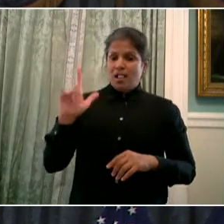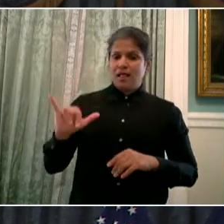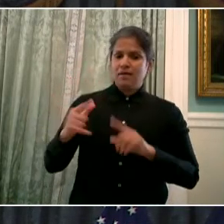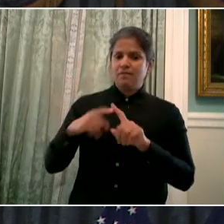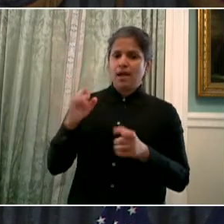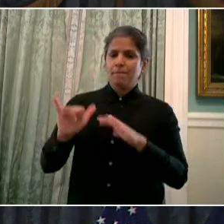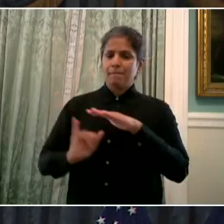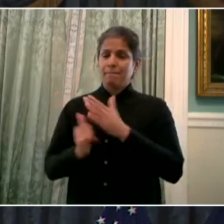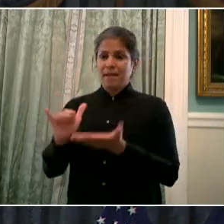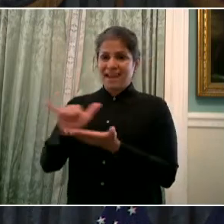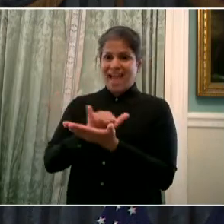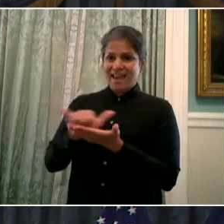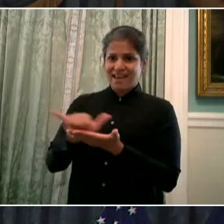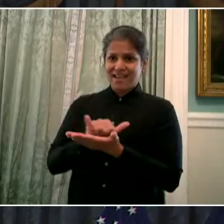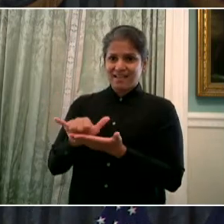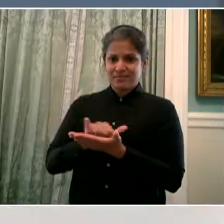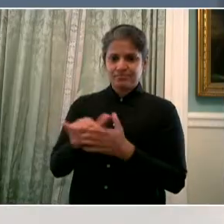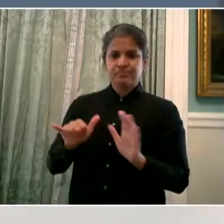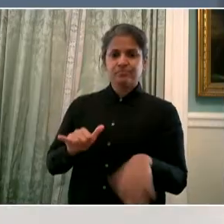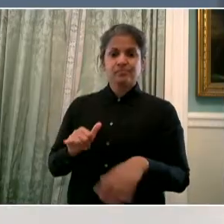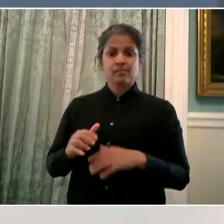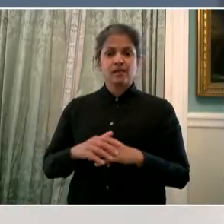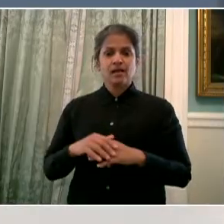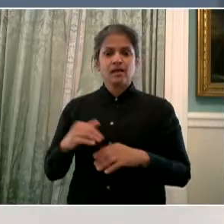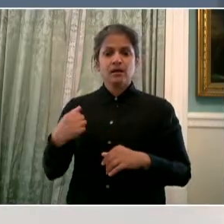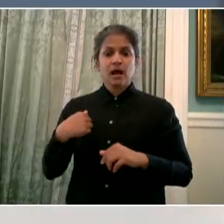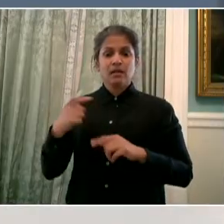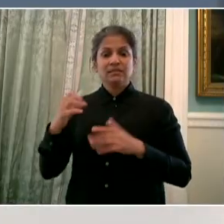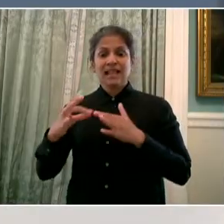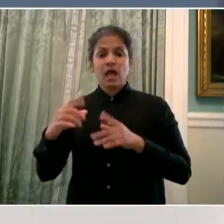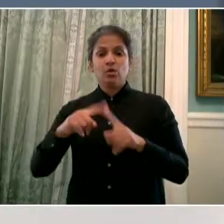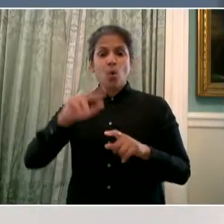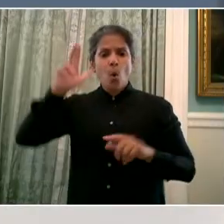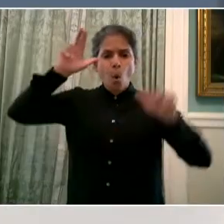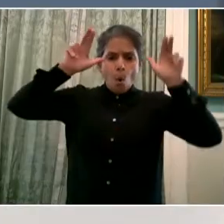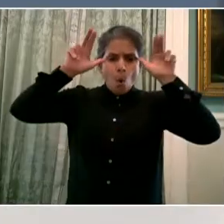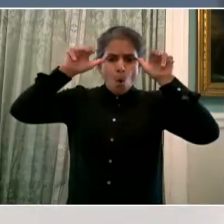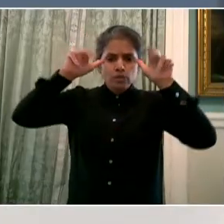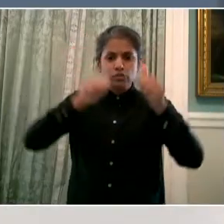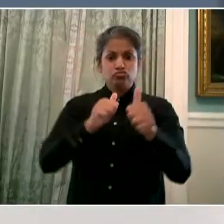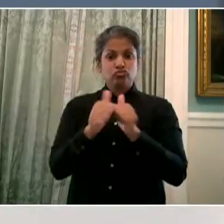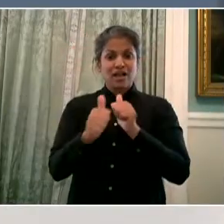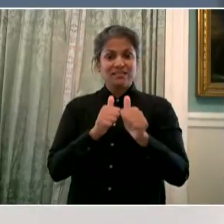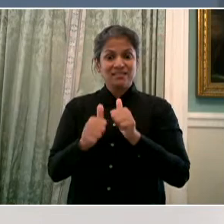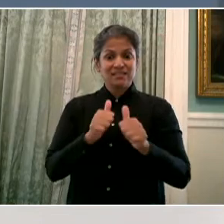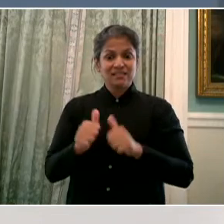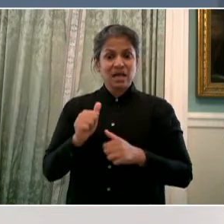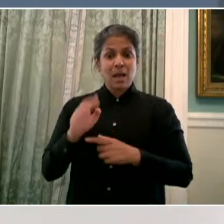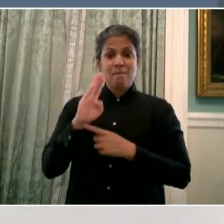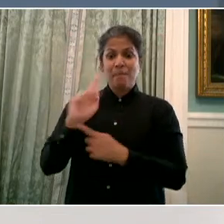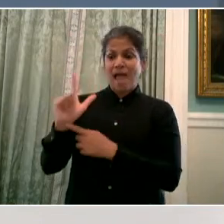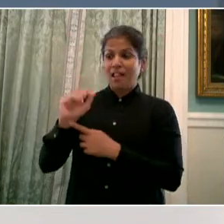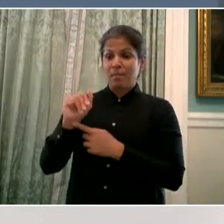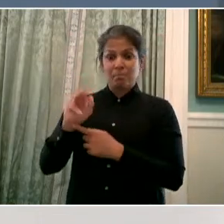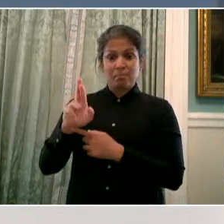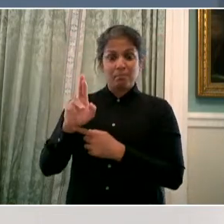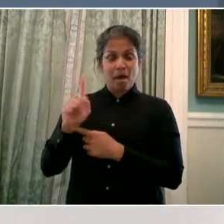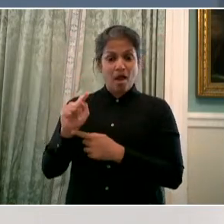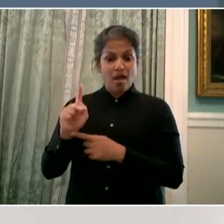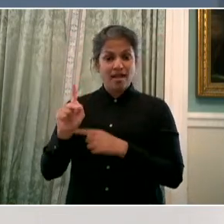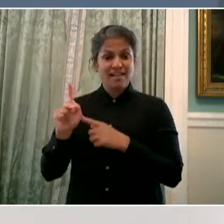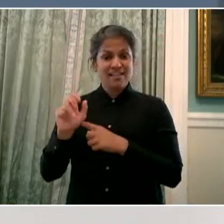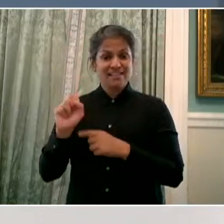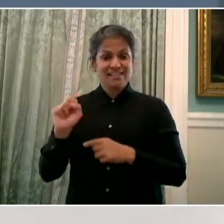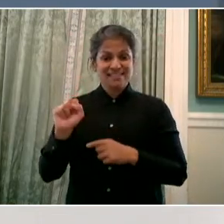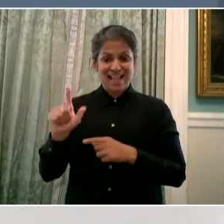Belmont Stakes this weekend? Thanks. Yeah, events are proceeding as planned. Two messages. If